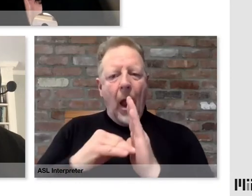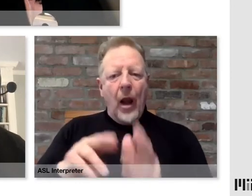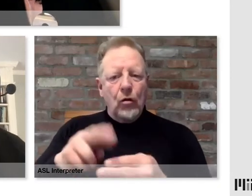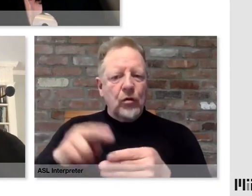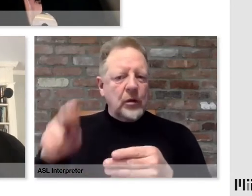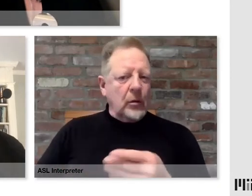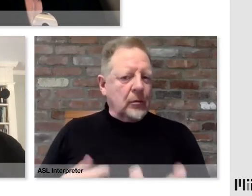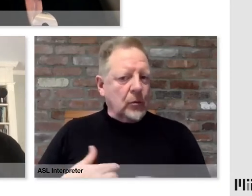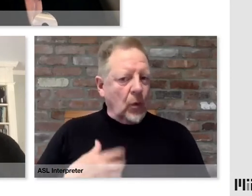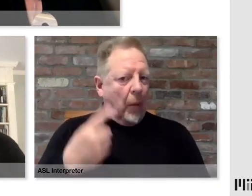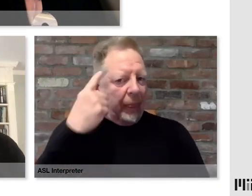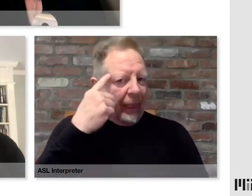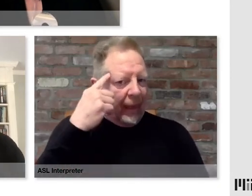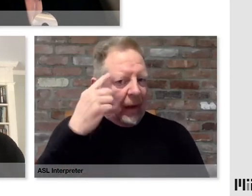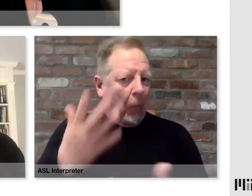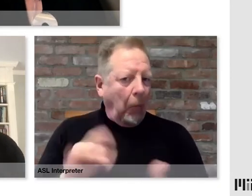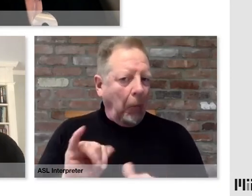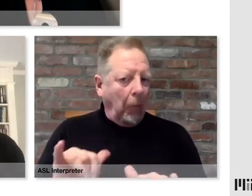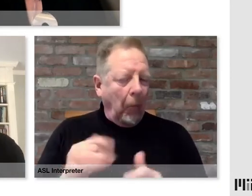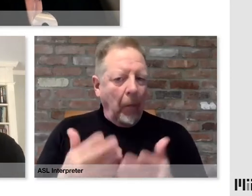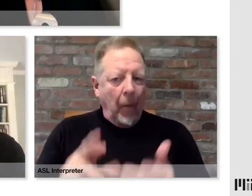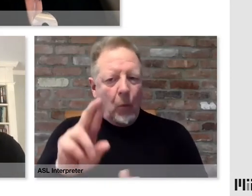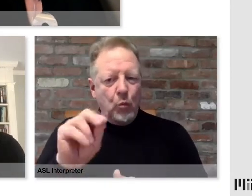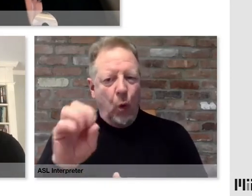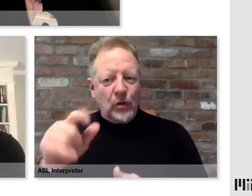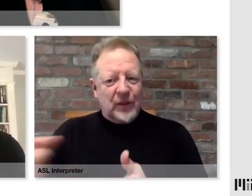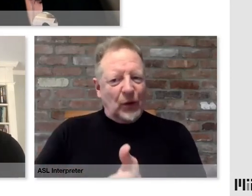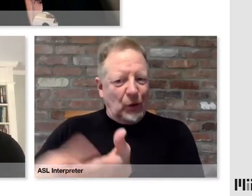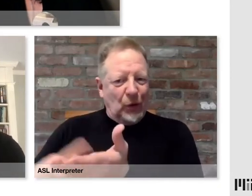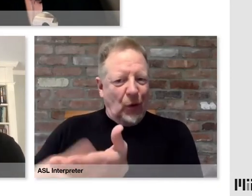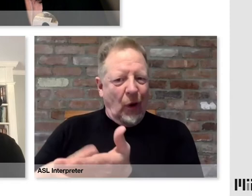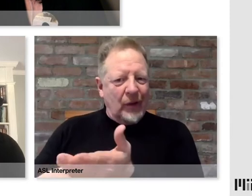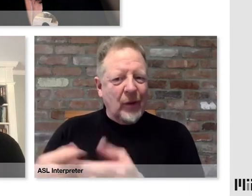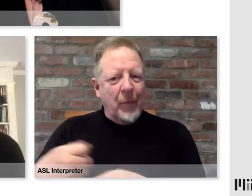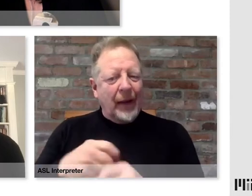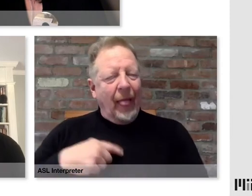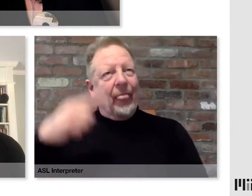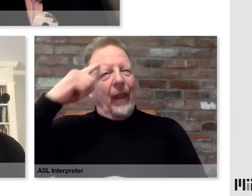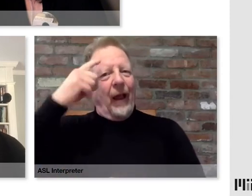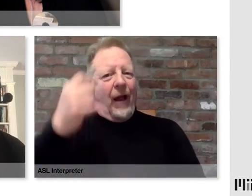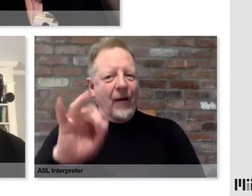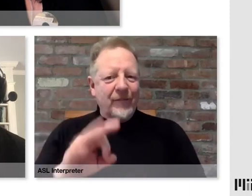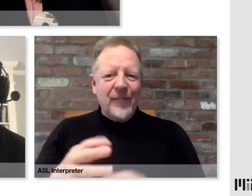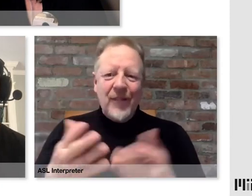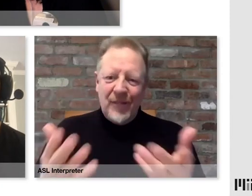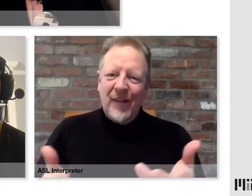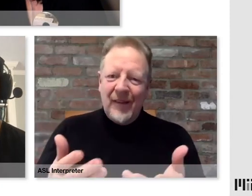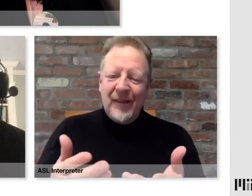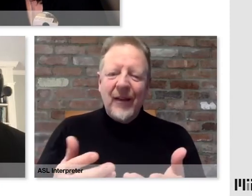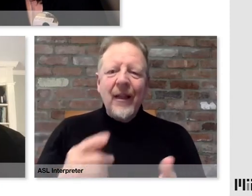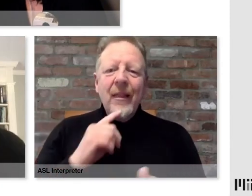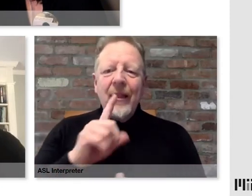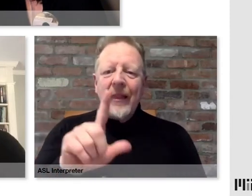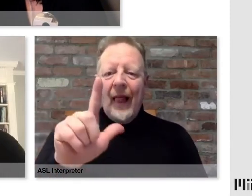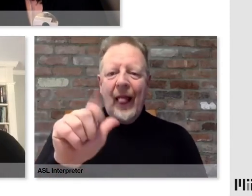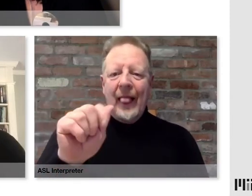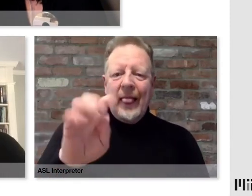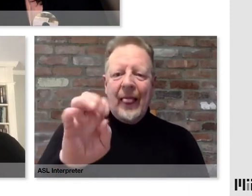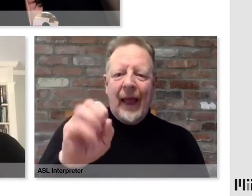I'm thinking too of, you know, Rosa's talk pointing us to things like the latent histories